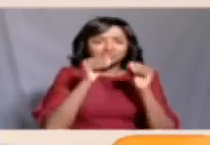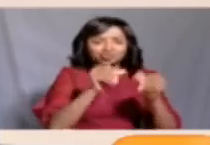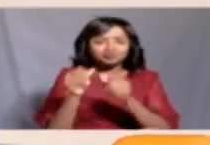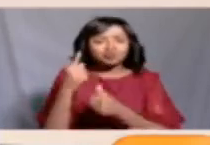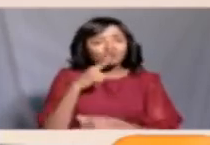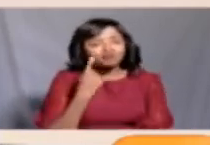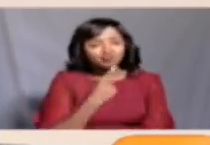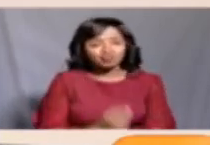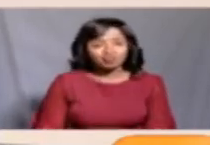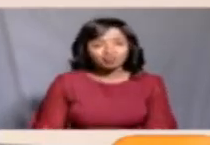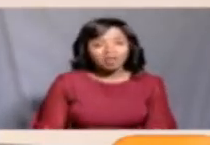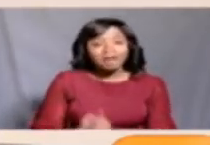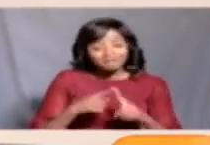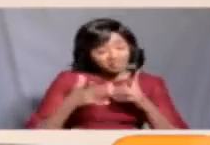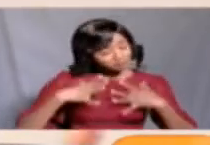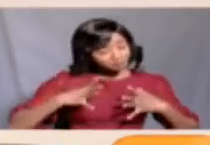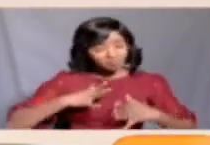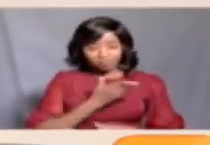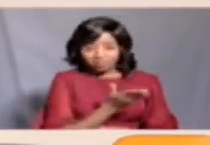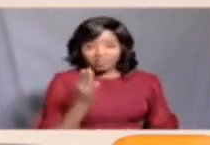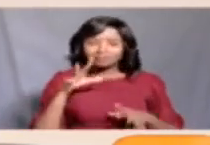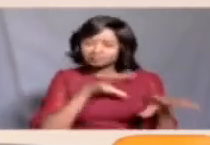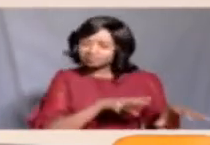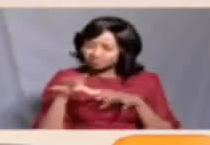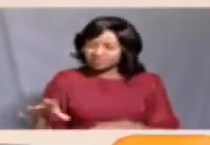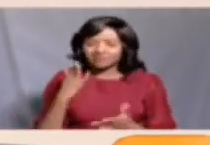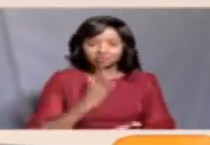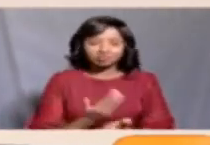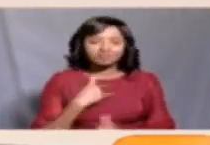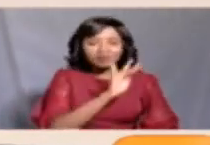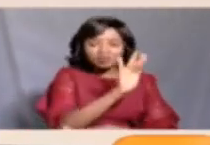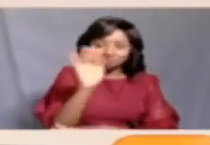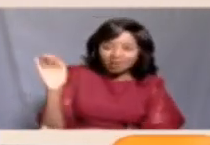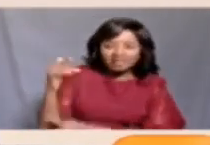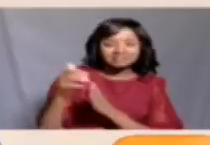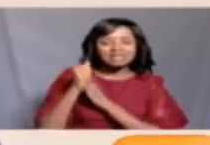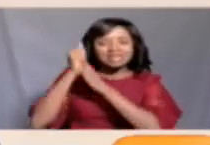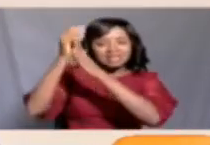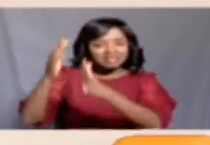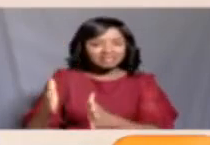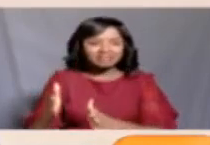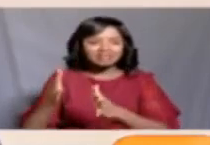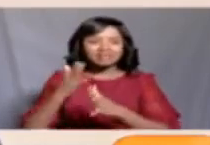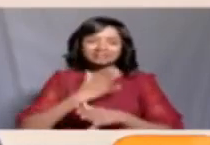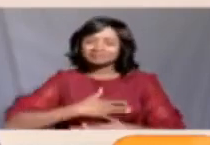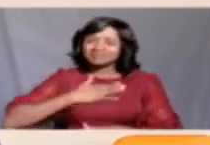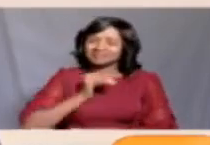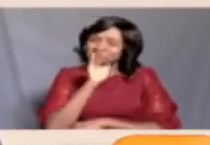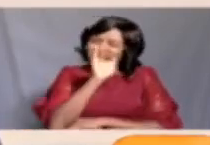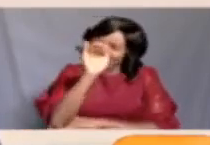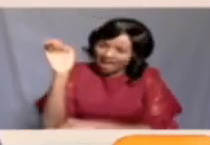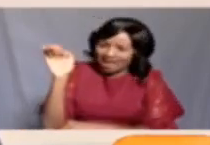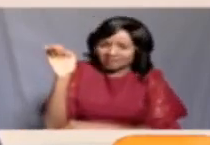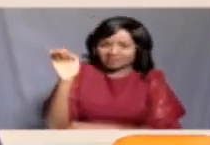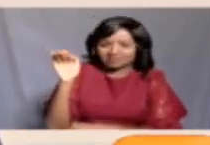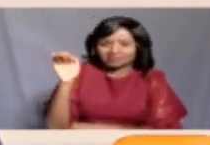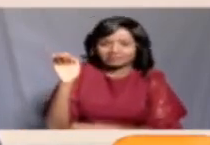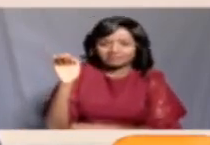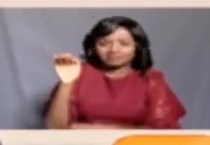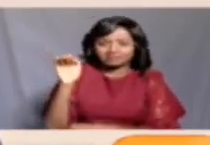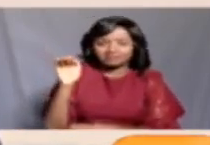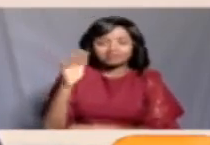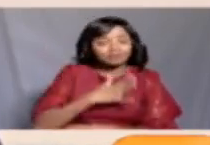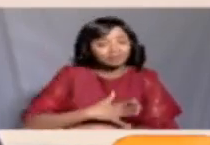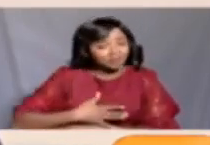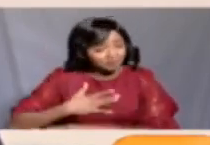suffering. I want to implore on our leaders, even as we speak in this. Yeah. It's almost like I'm just plugging in a request from the psychology fraternity